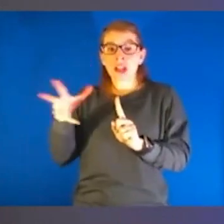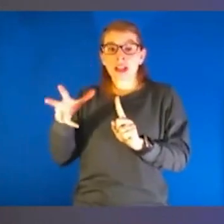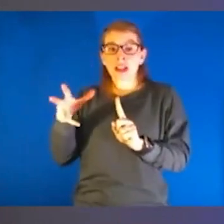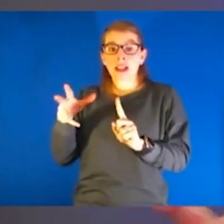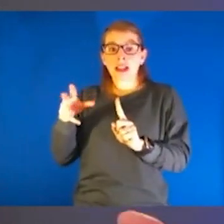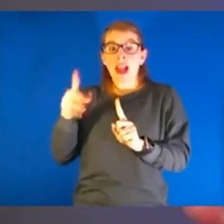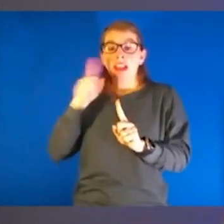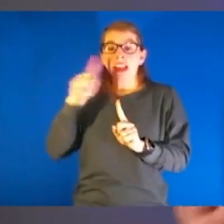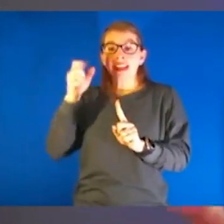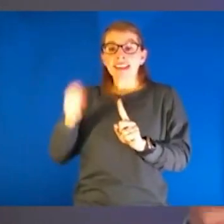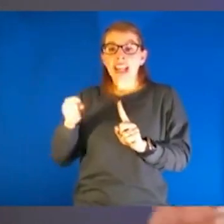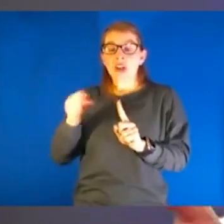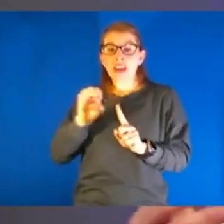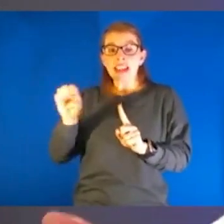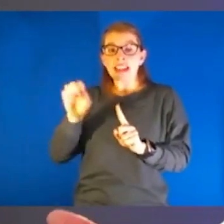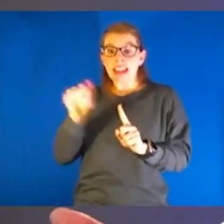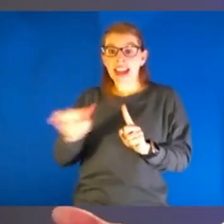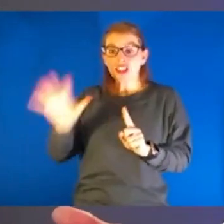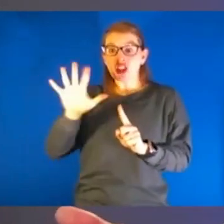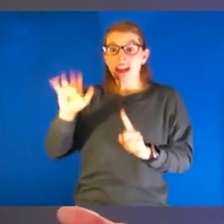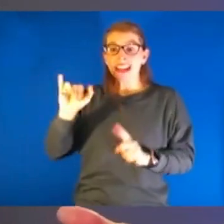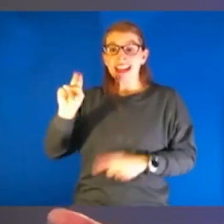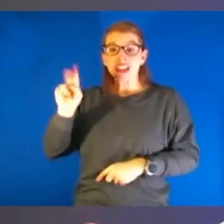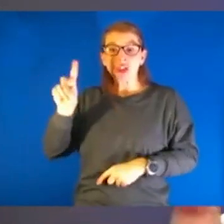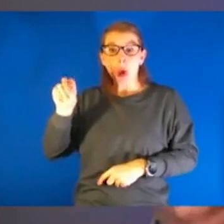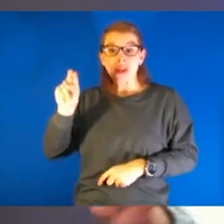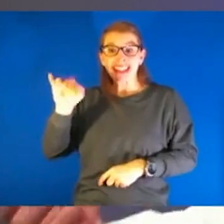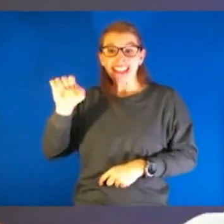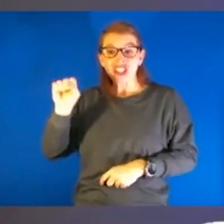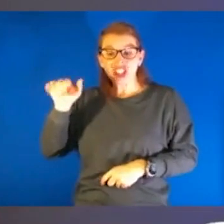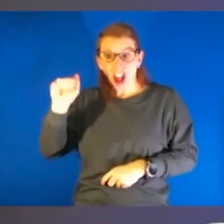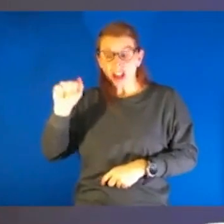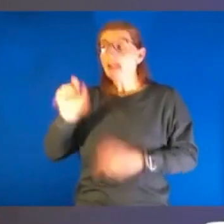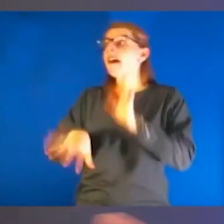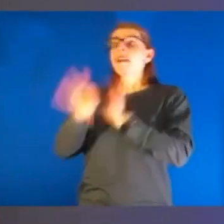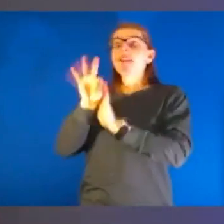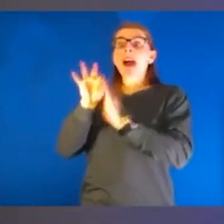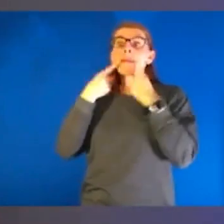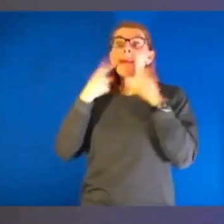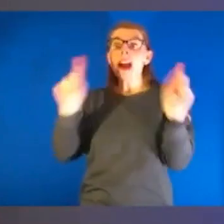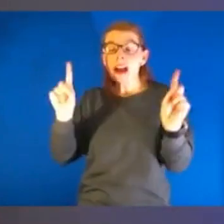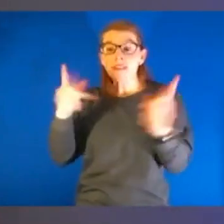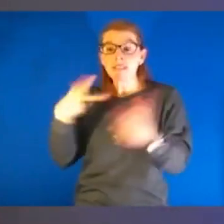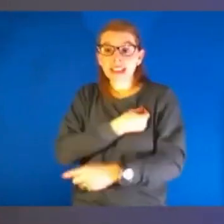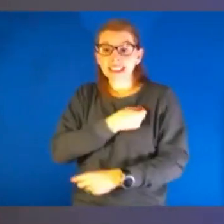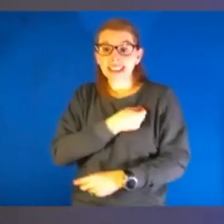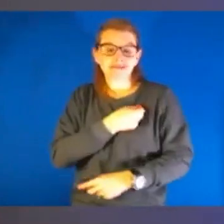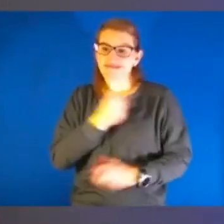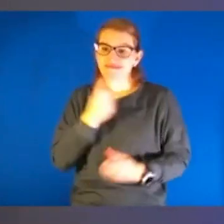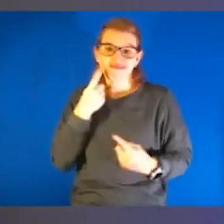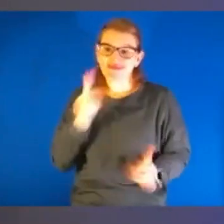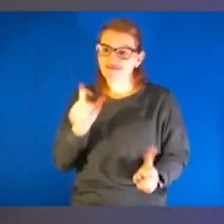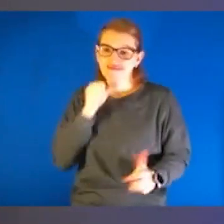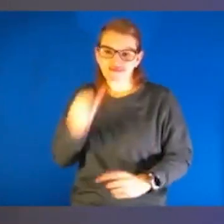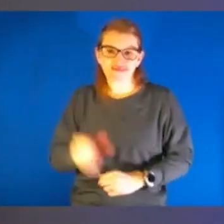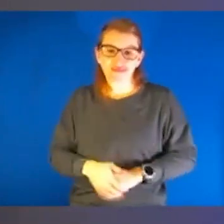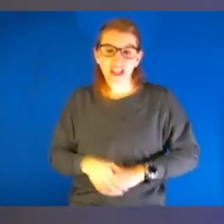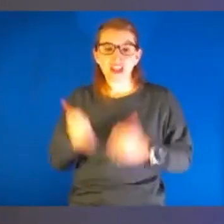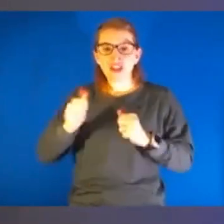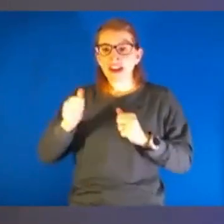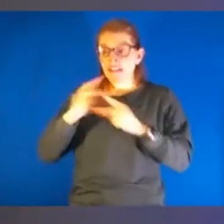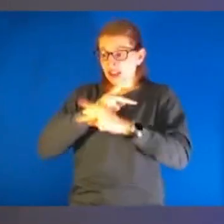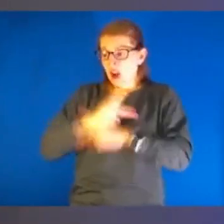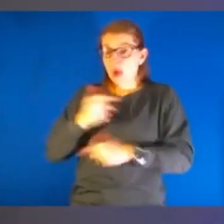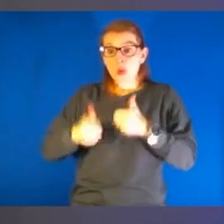and Indonesia where they thought, okay, we finally found an HIV vaccine, and then we found that it didn't work. So it's trying to figure out which proteins are going to be